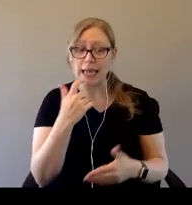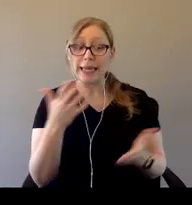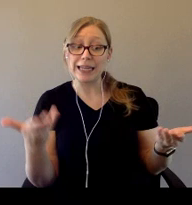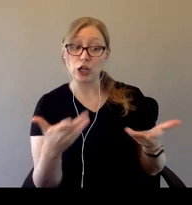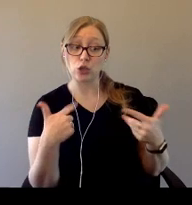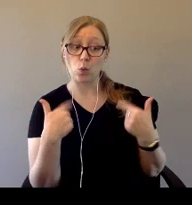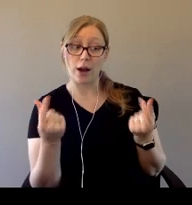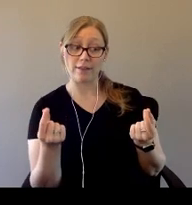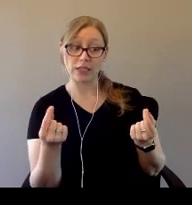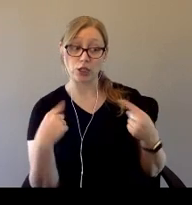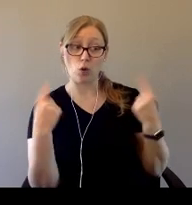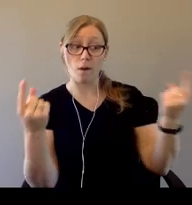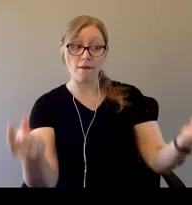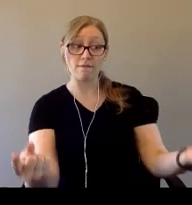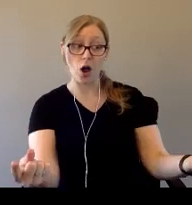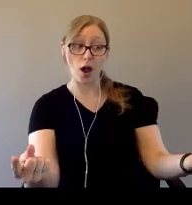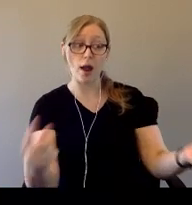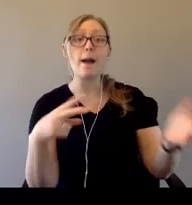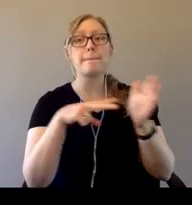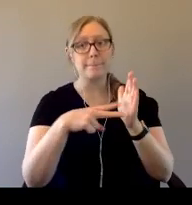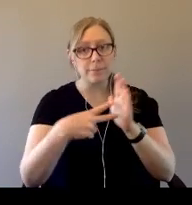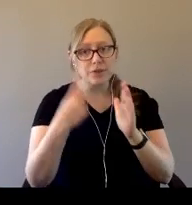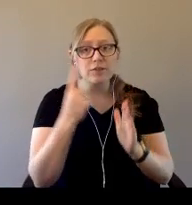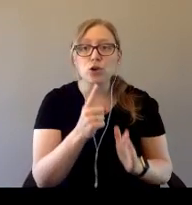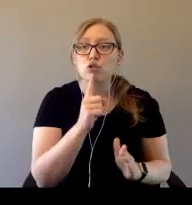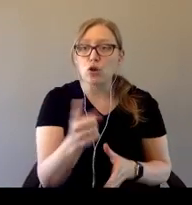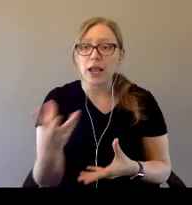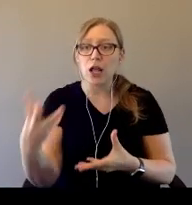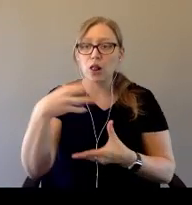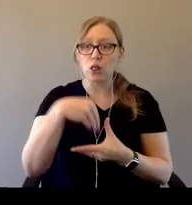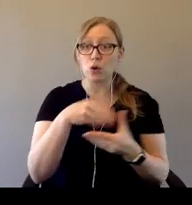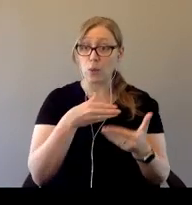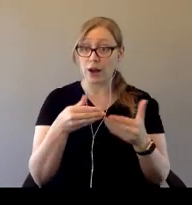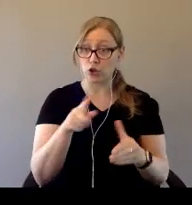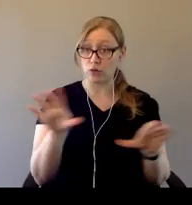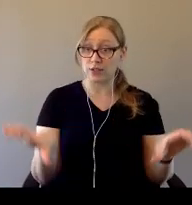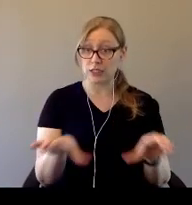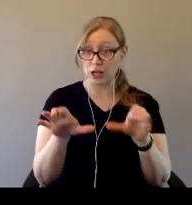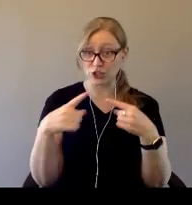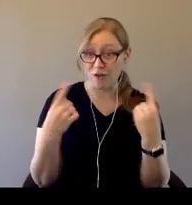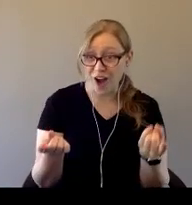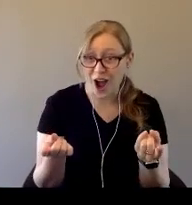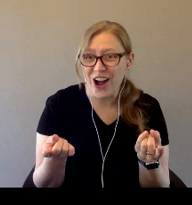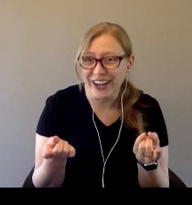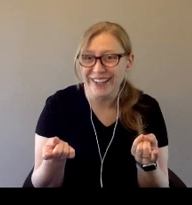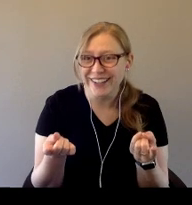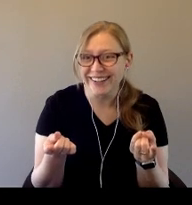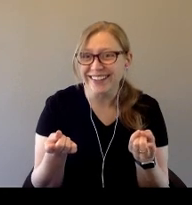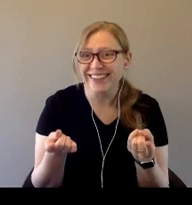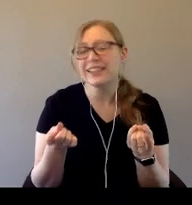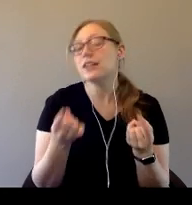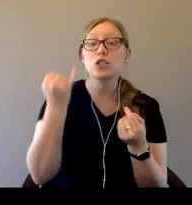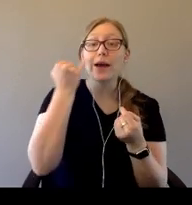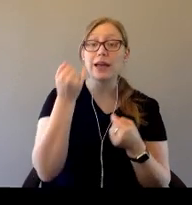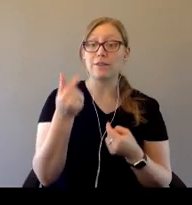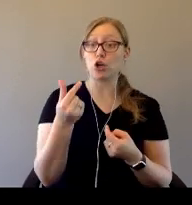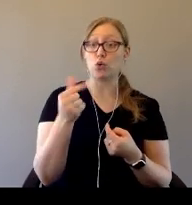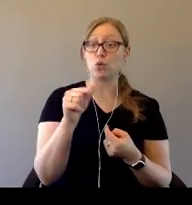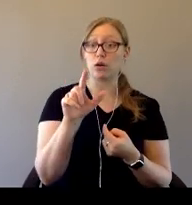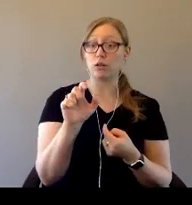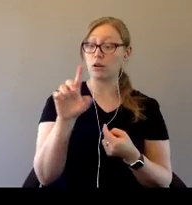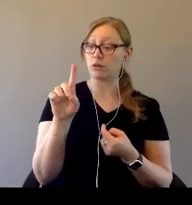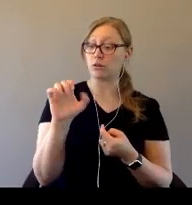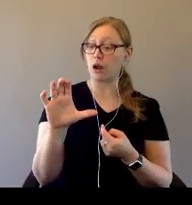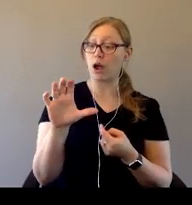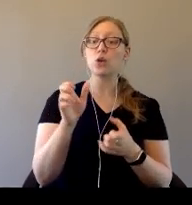far situation, you definitely want to include what you've done so far. So if it's a Google Doc, you can share that Google